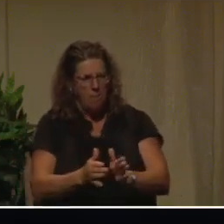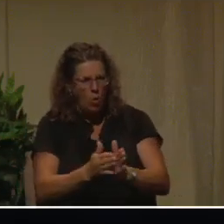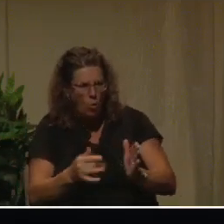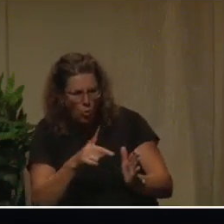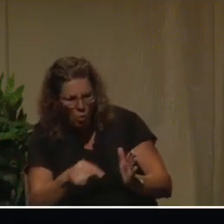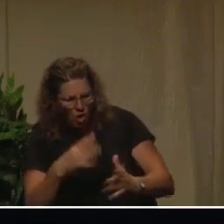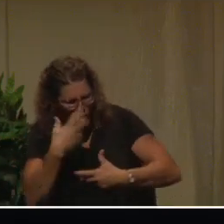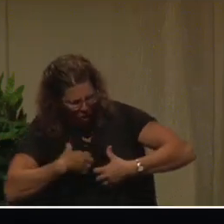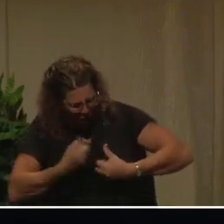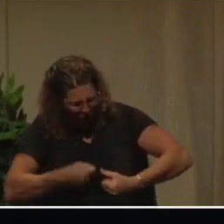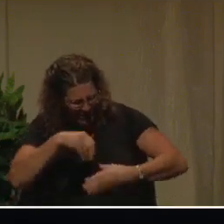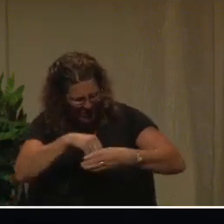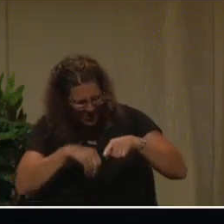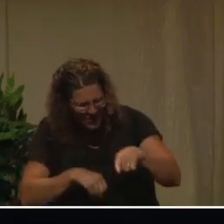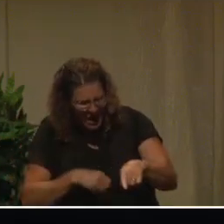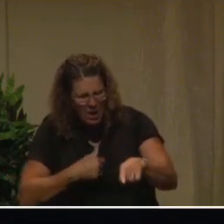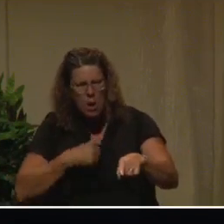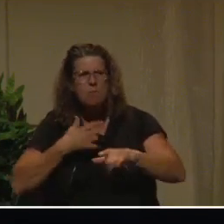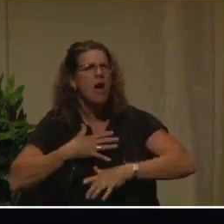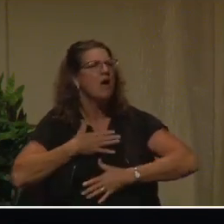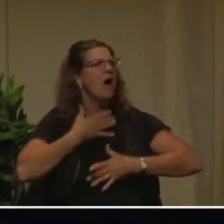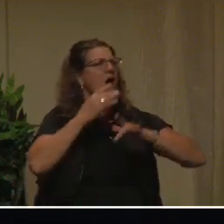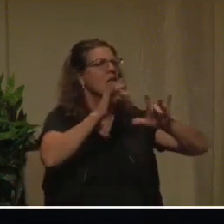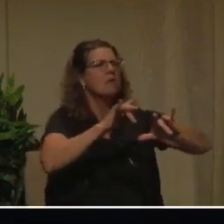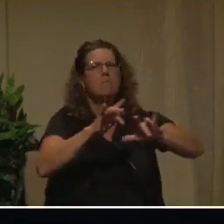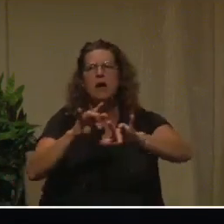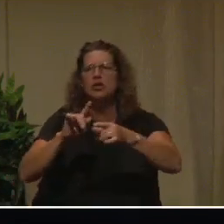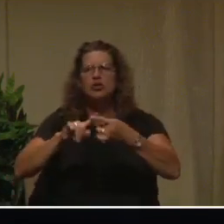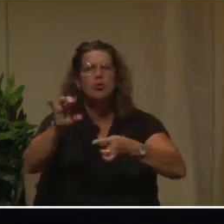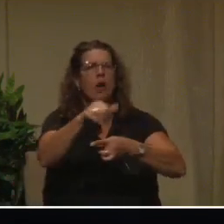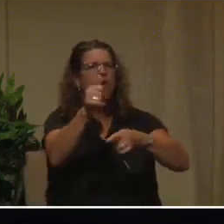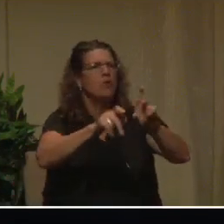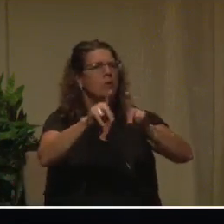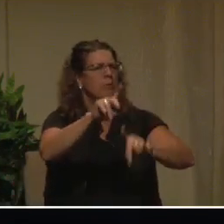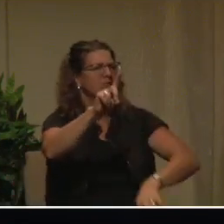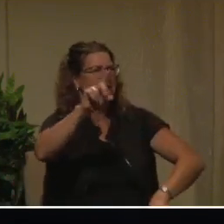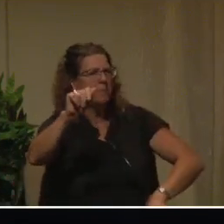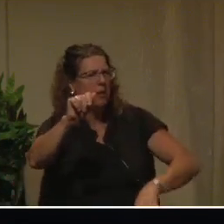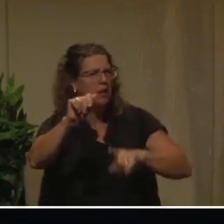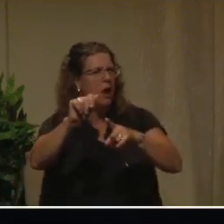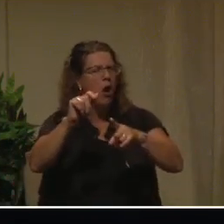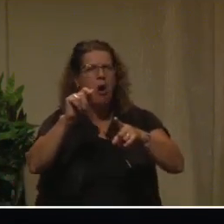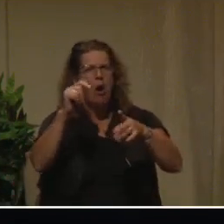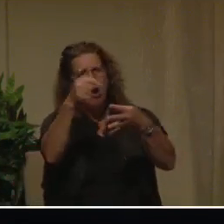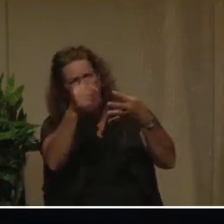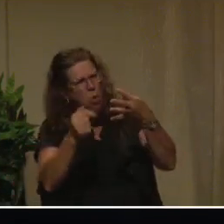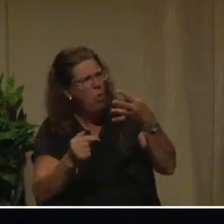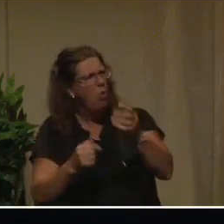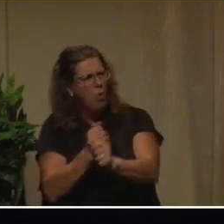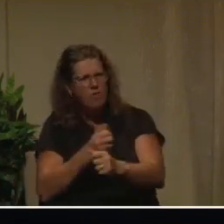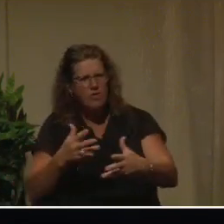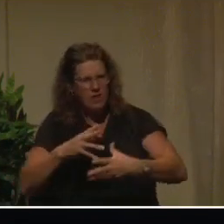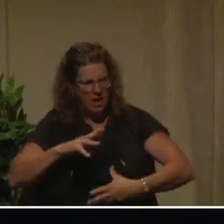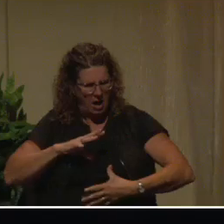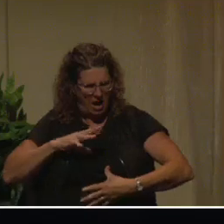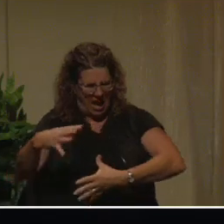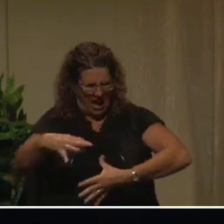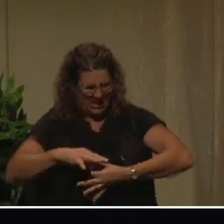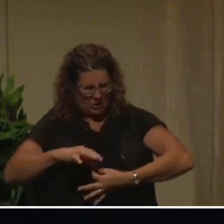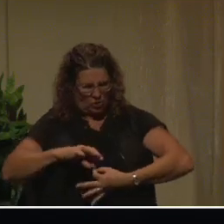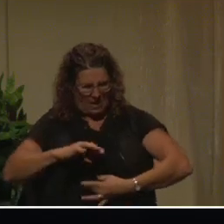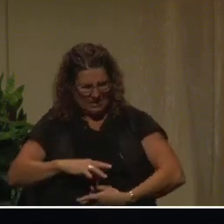of heaven, my compassion for others with disabilities, my love of Jesus, everything about my spirit is